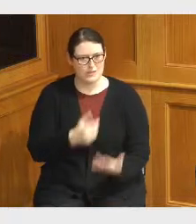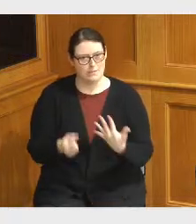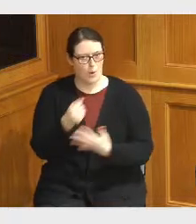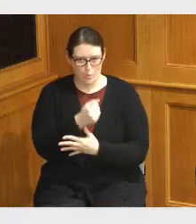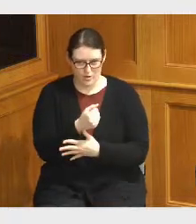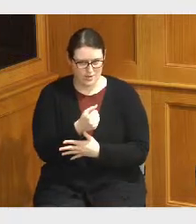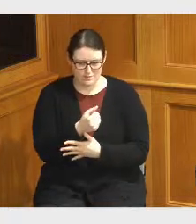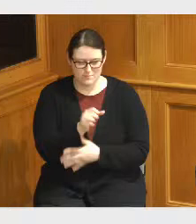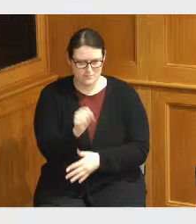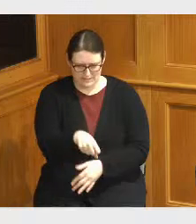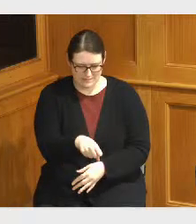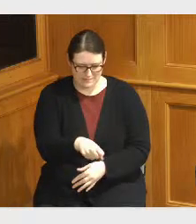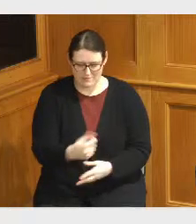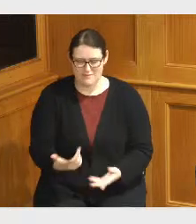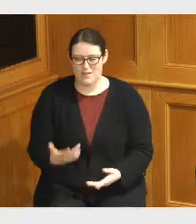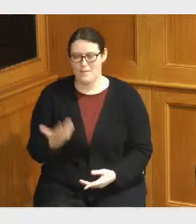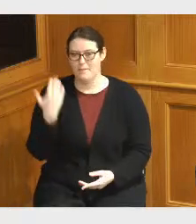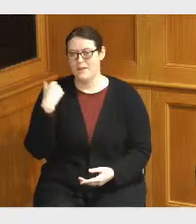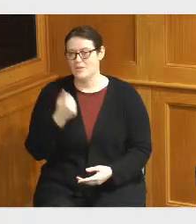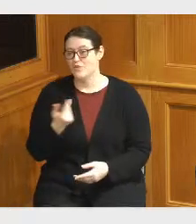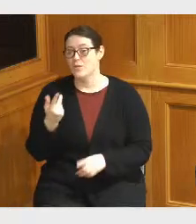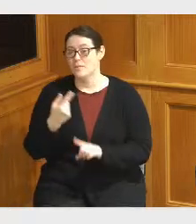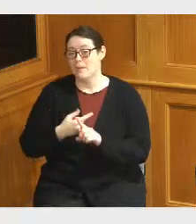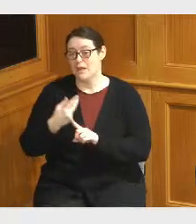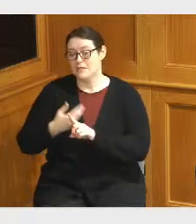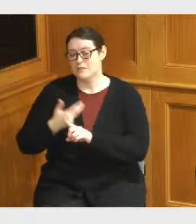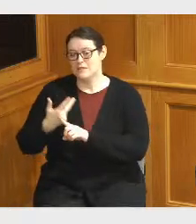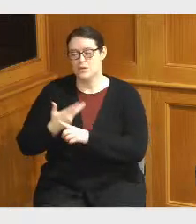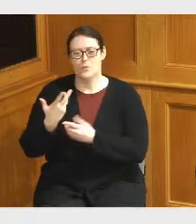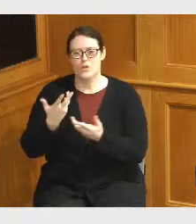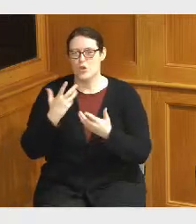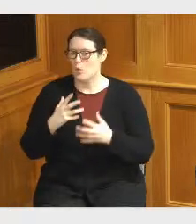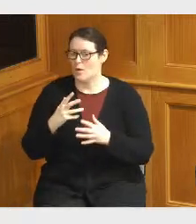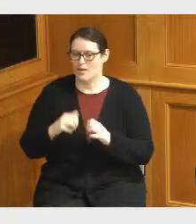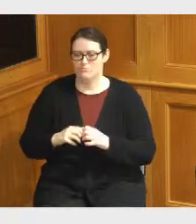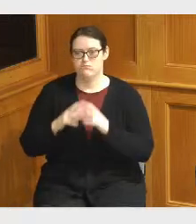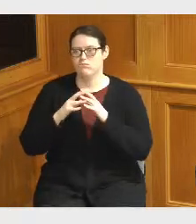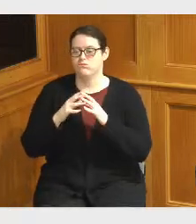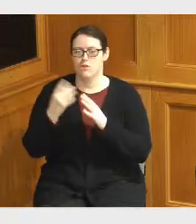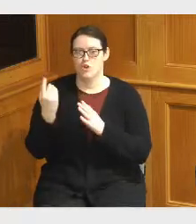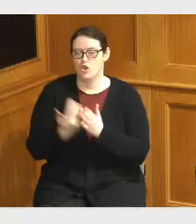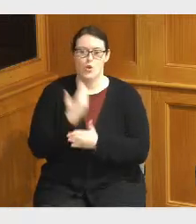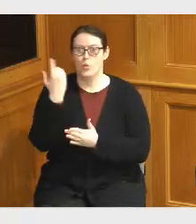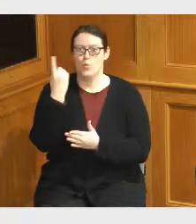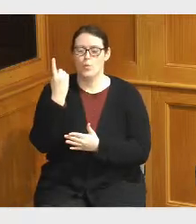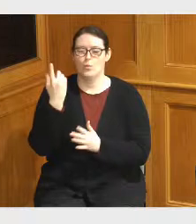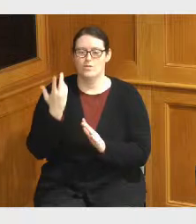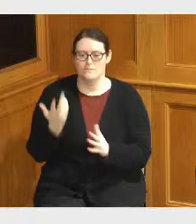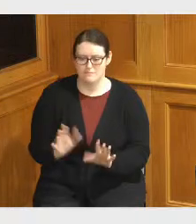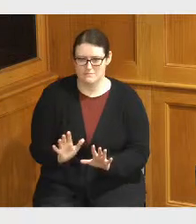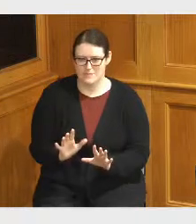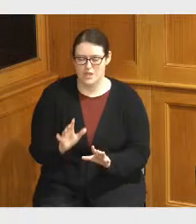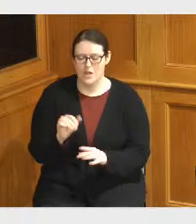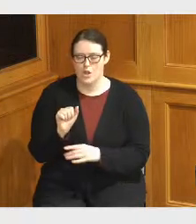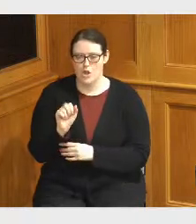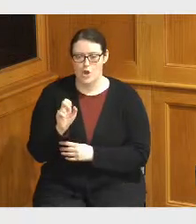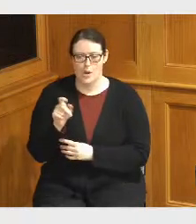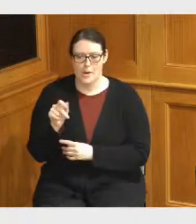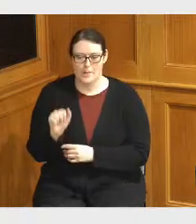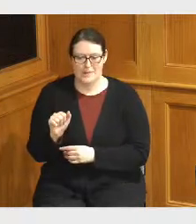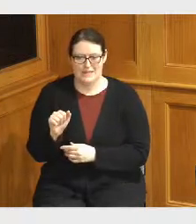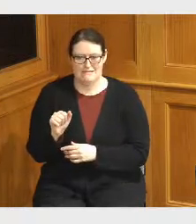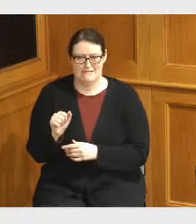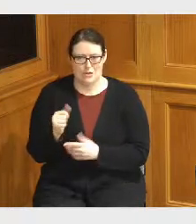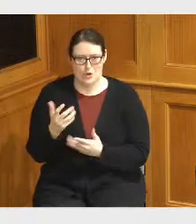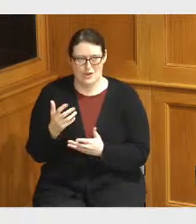priorities. Over the past several months, we've wanted to avoid creating new programs given the ARPA time constraints. We